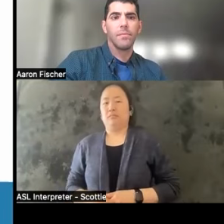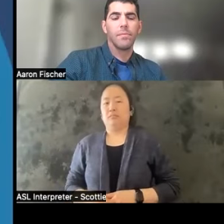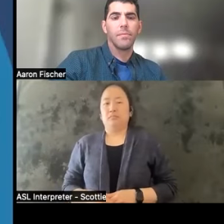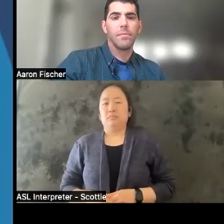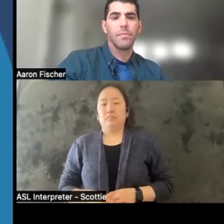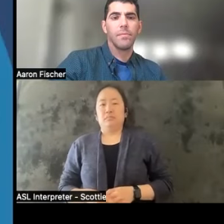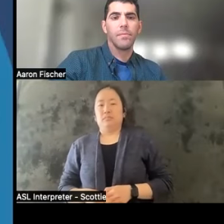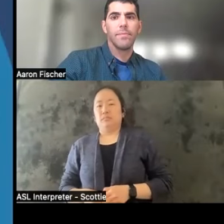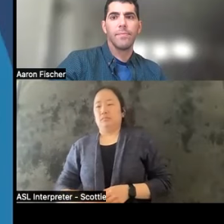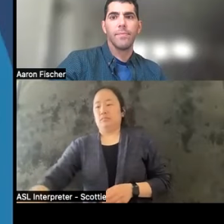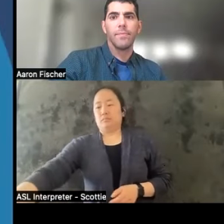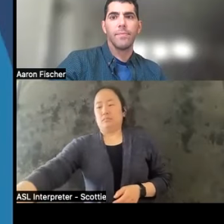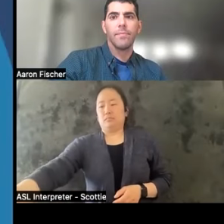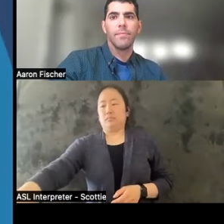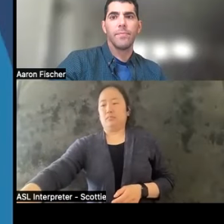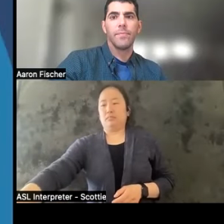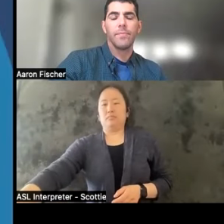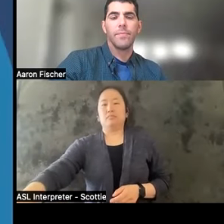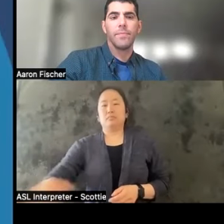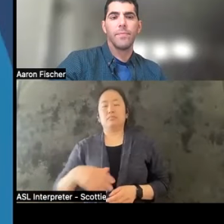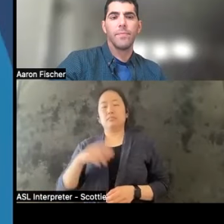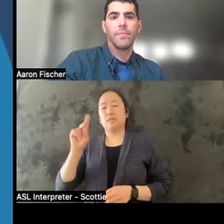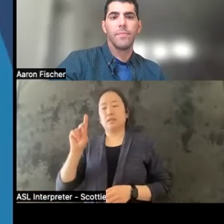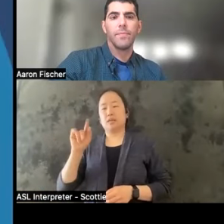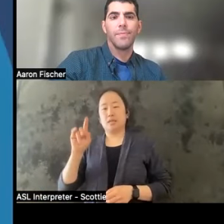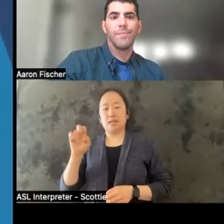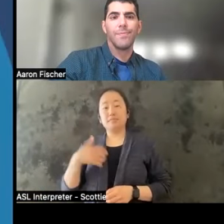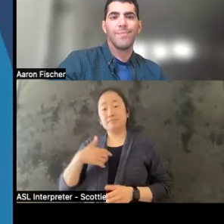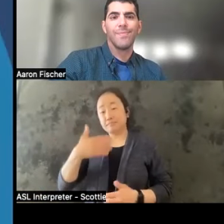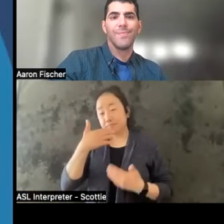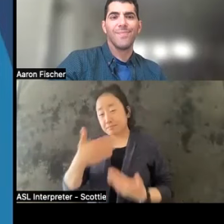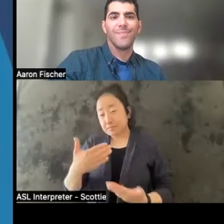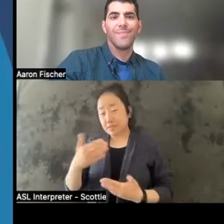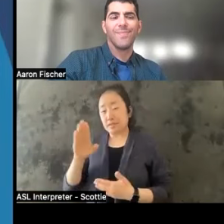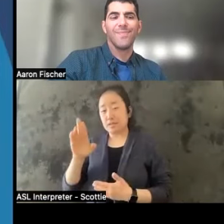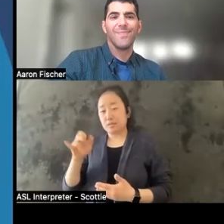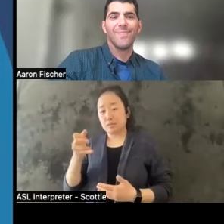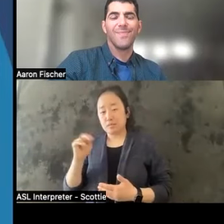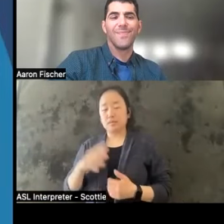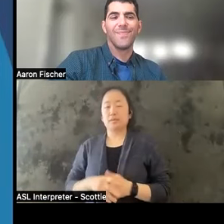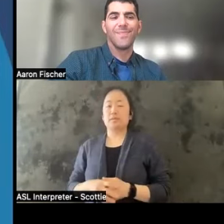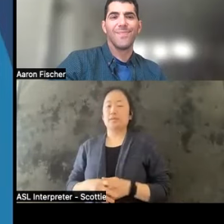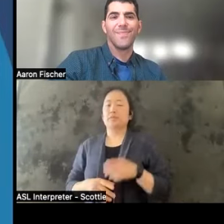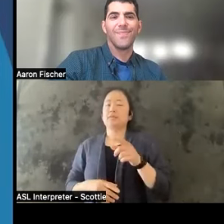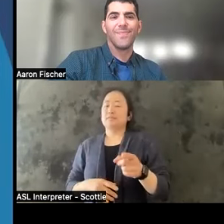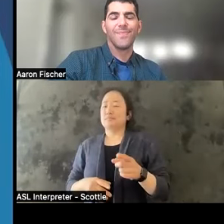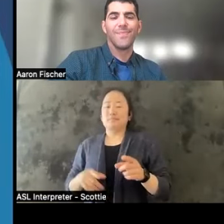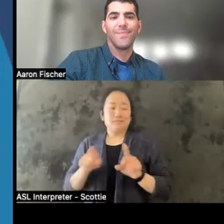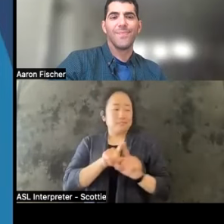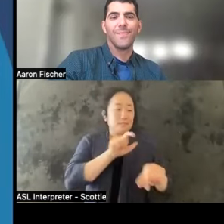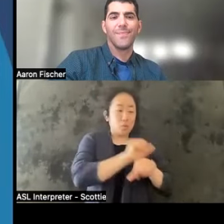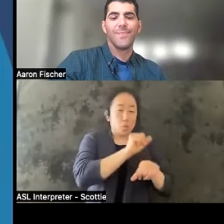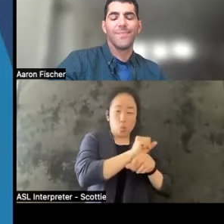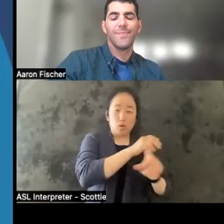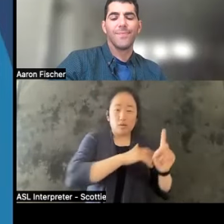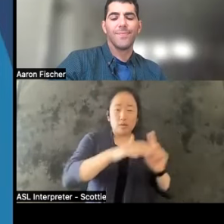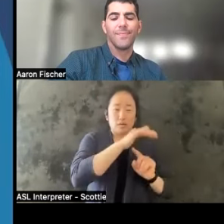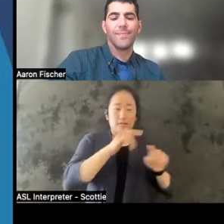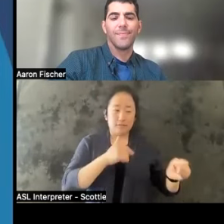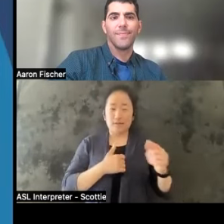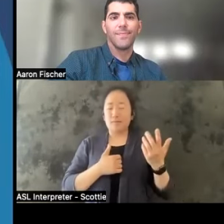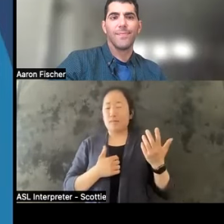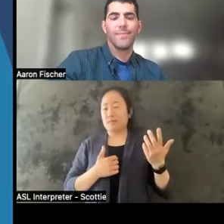Great. Thank you, Brian. As you can imagine, as Brian alluded to, just like in the employment situation, there are all kinds of